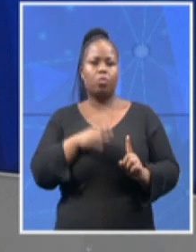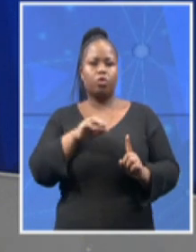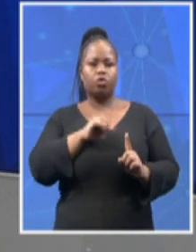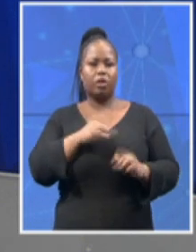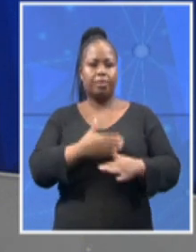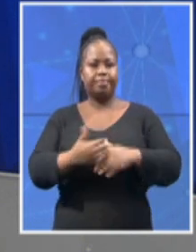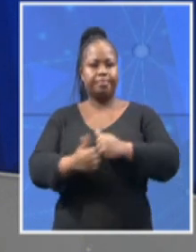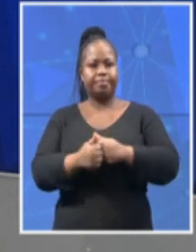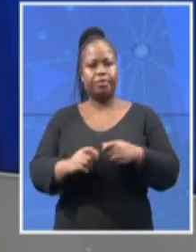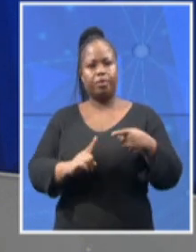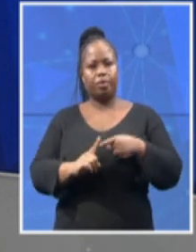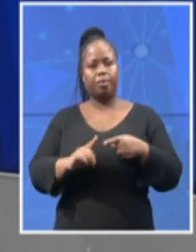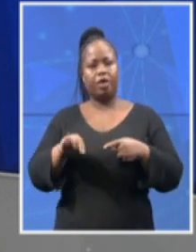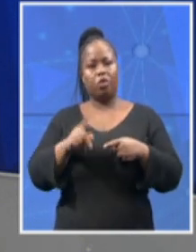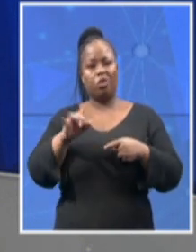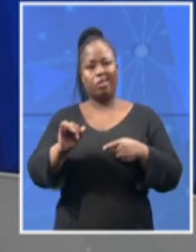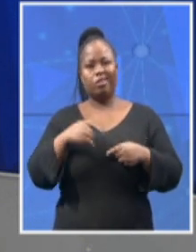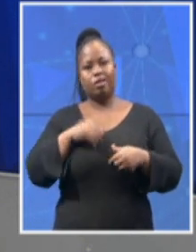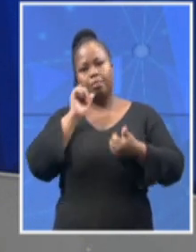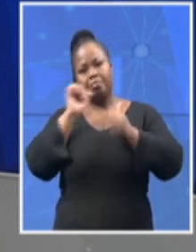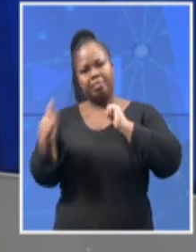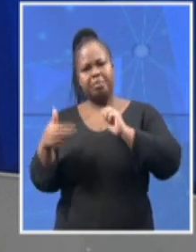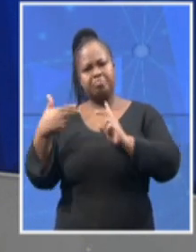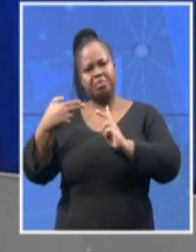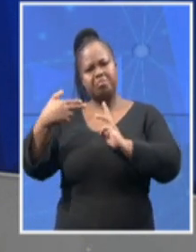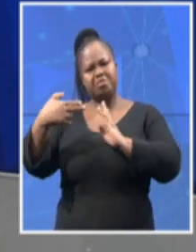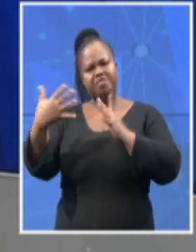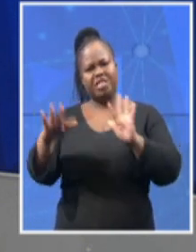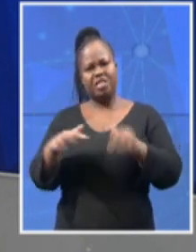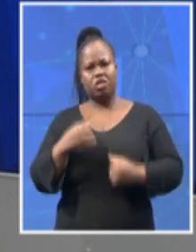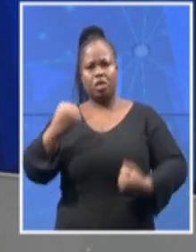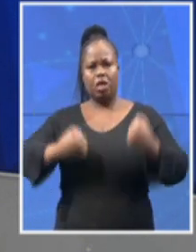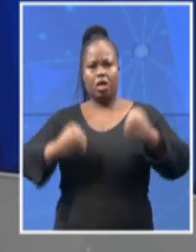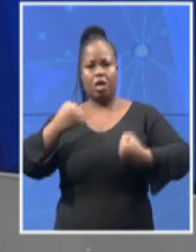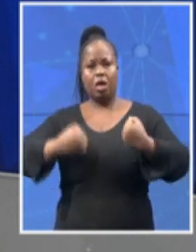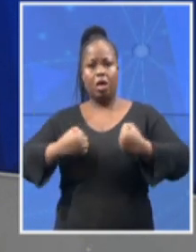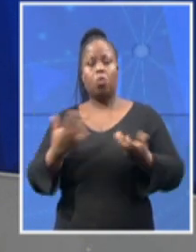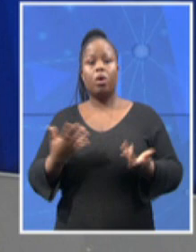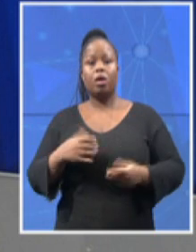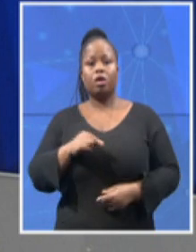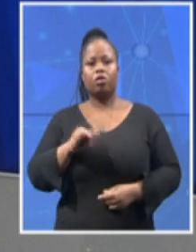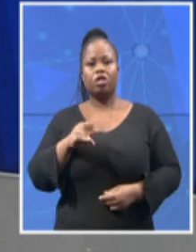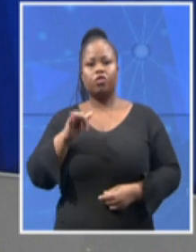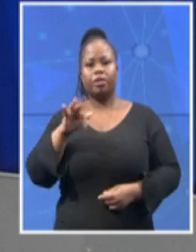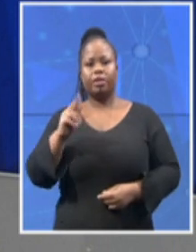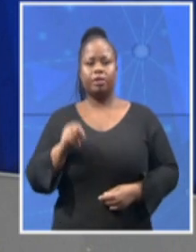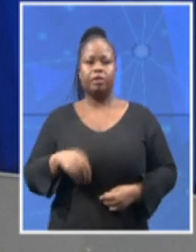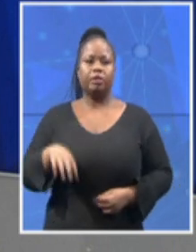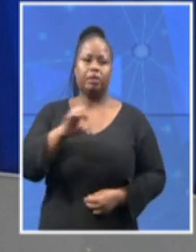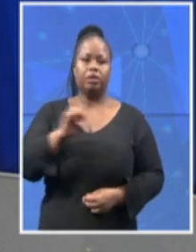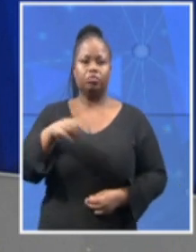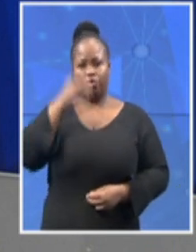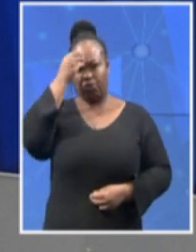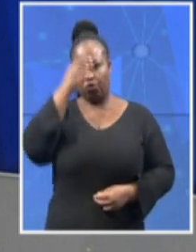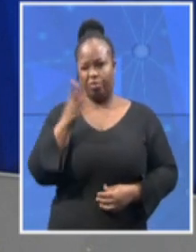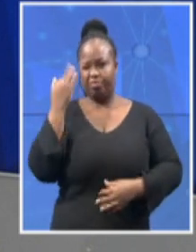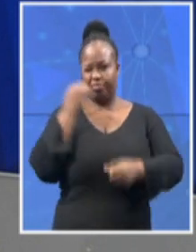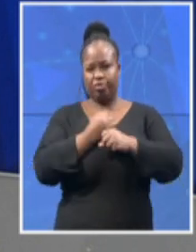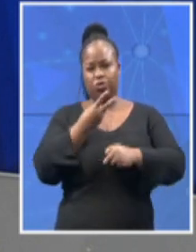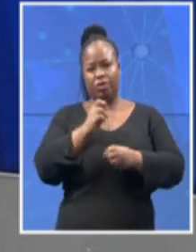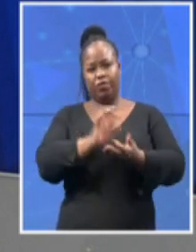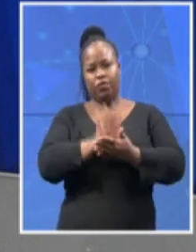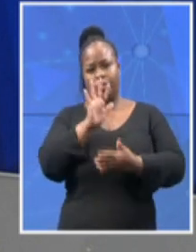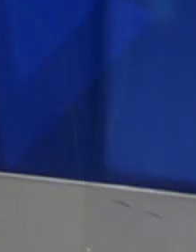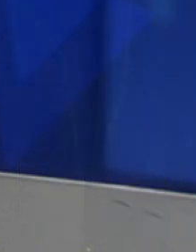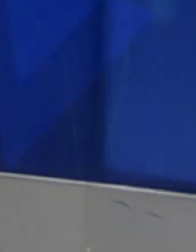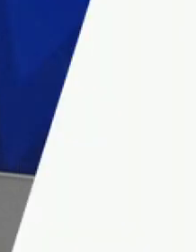colleague Mpho Baloyi, who escaped with multiple gunshot wounds when their vehicle was shot at Grasfontein, east of Pretoria